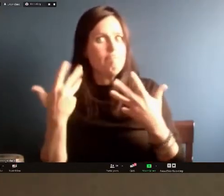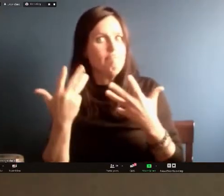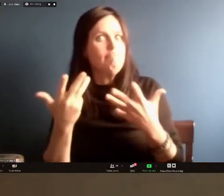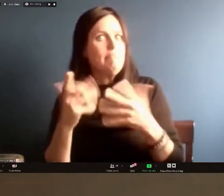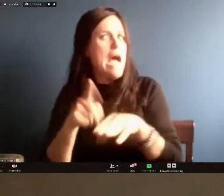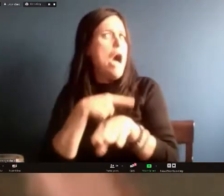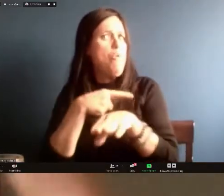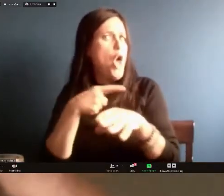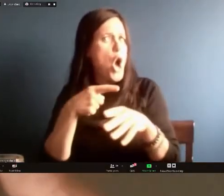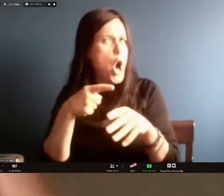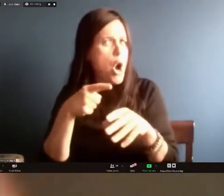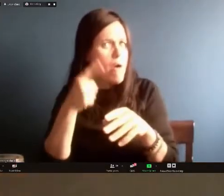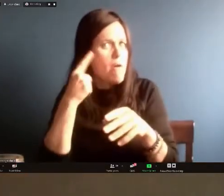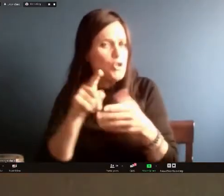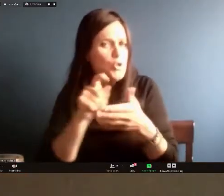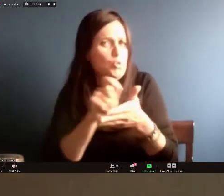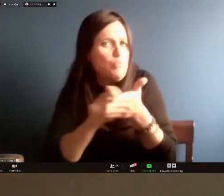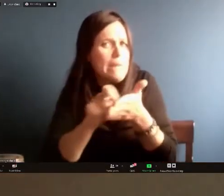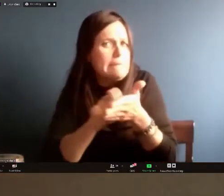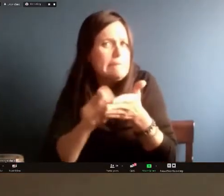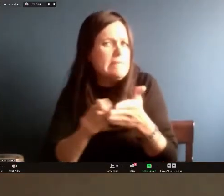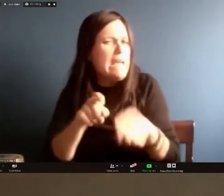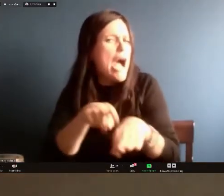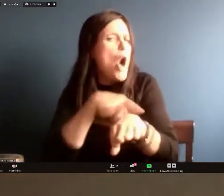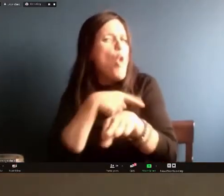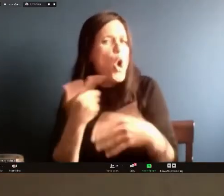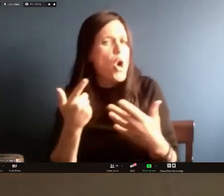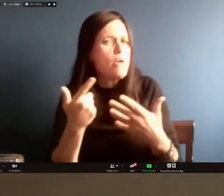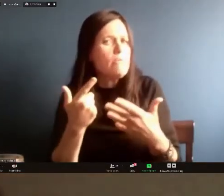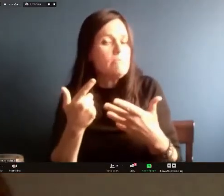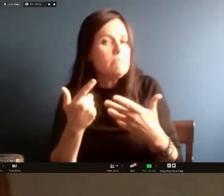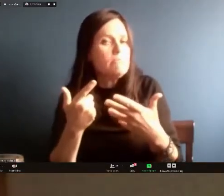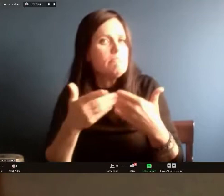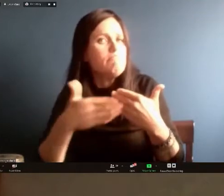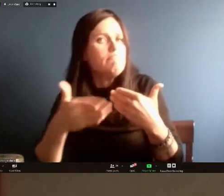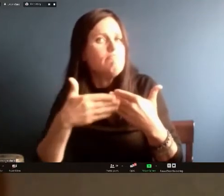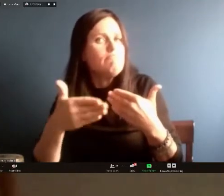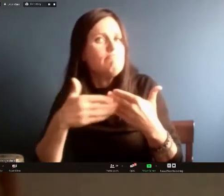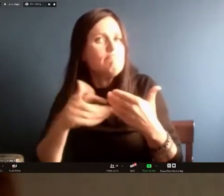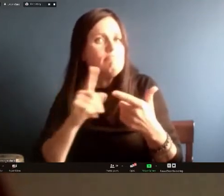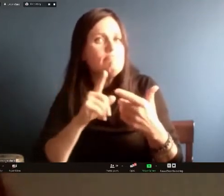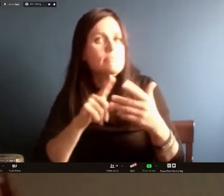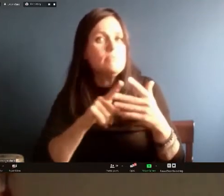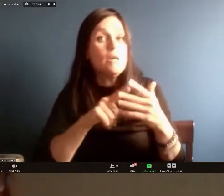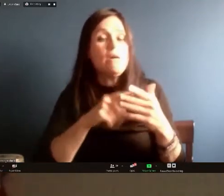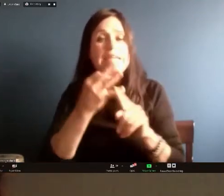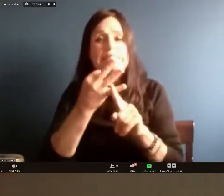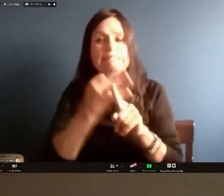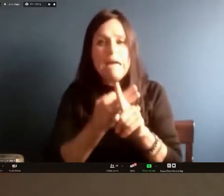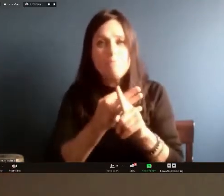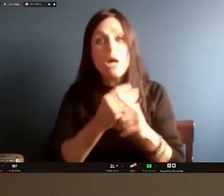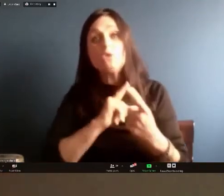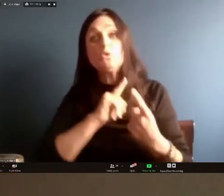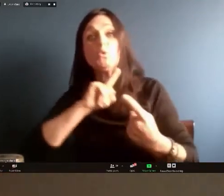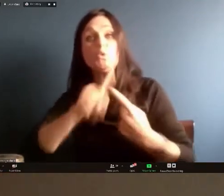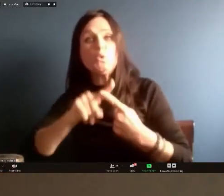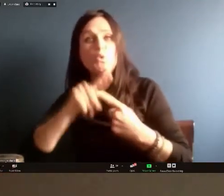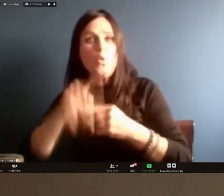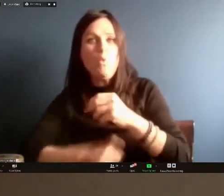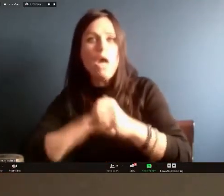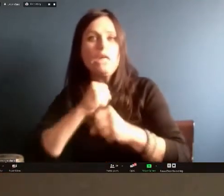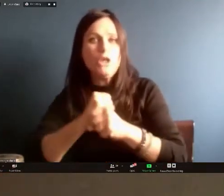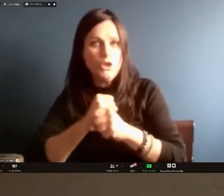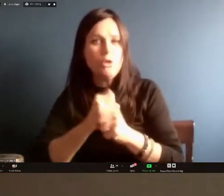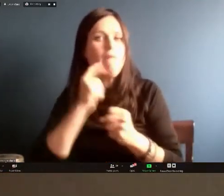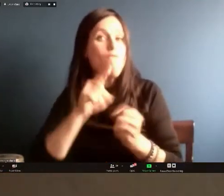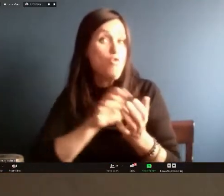novel. I normally spend about 9 months to a year working on a draft